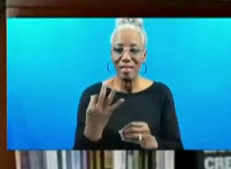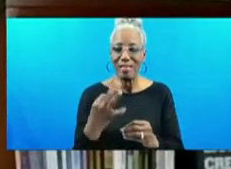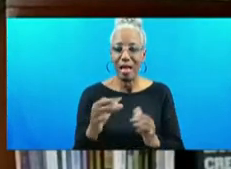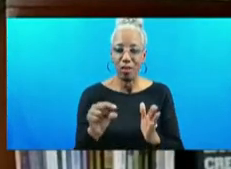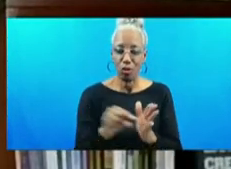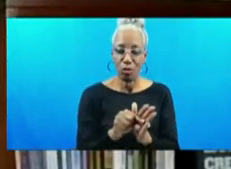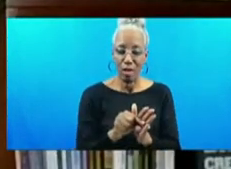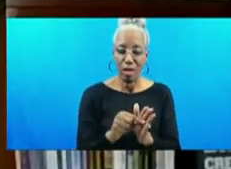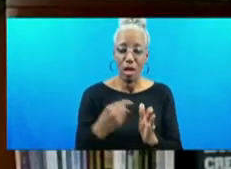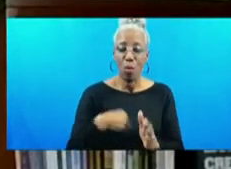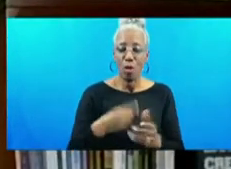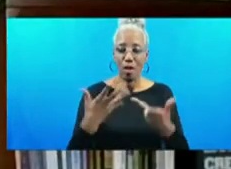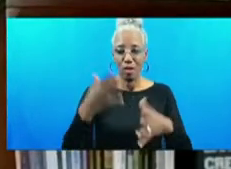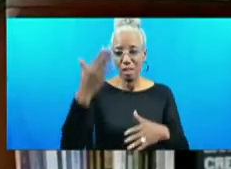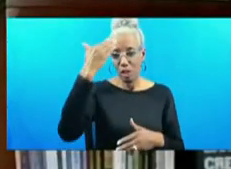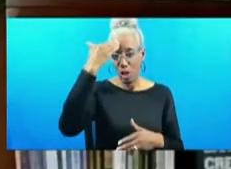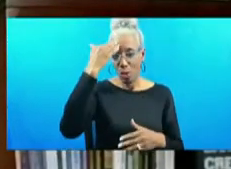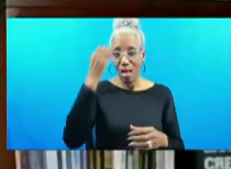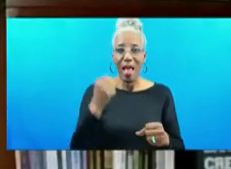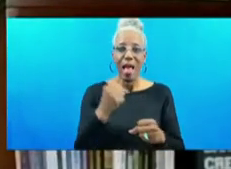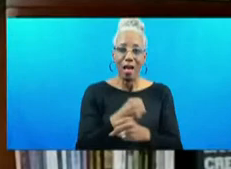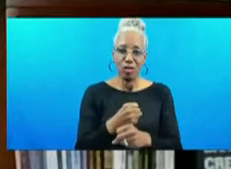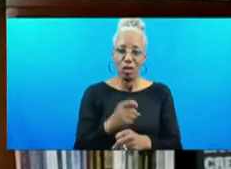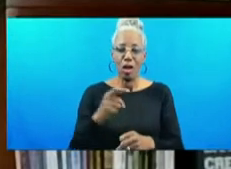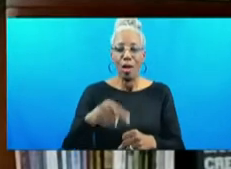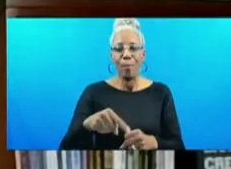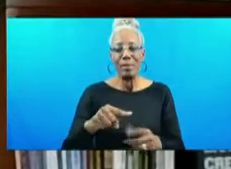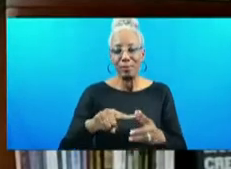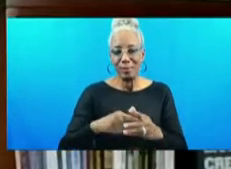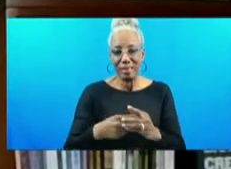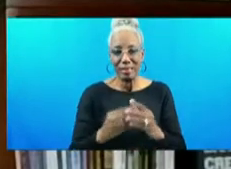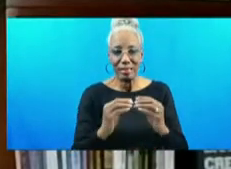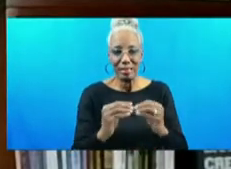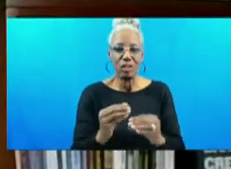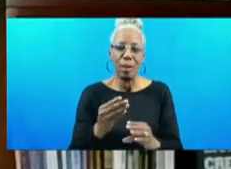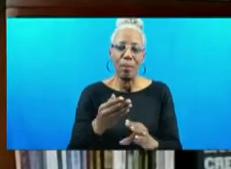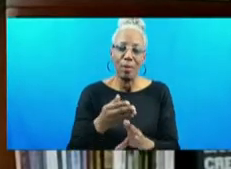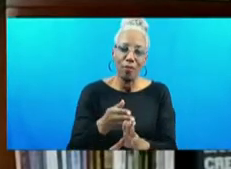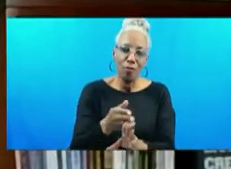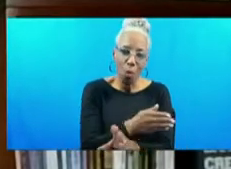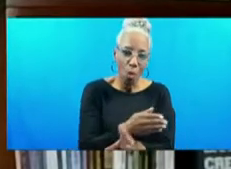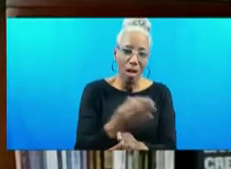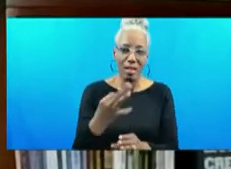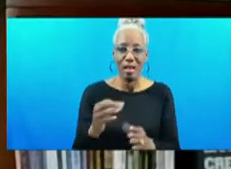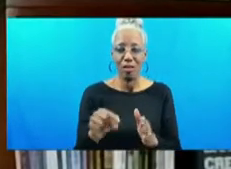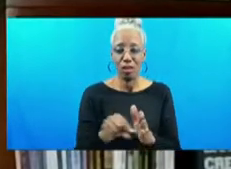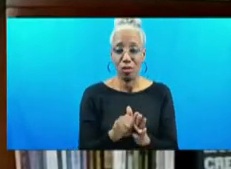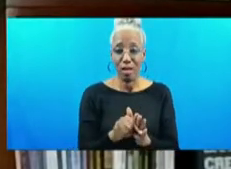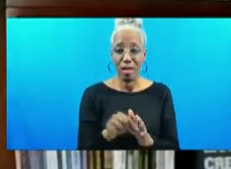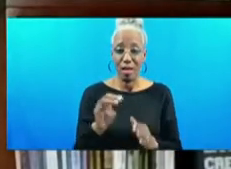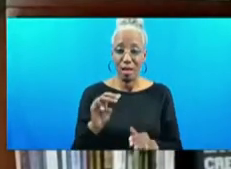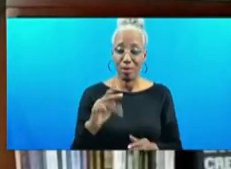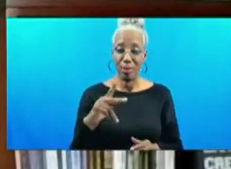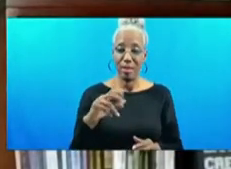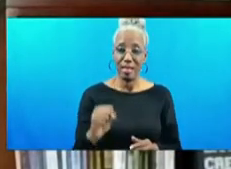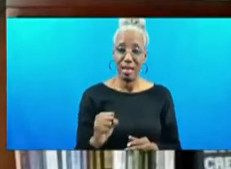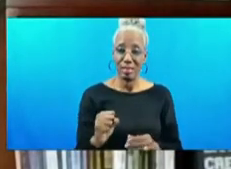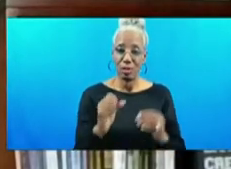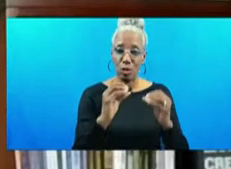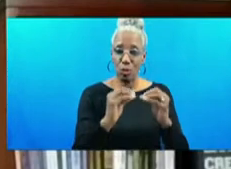algebra needs to be taught earlier than ninth grade. So in MCPS, algebra is taught to most students in seventh or eighth